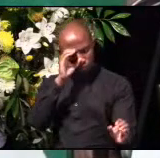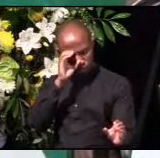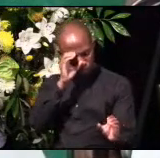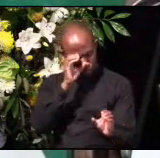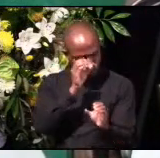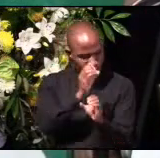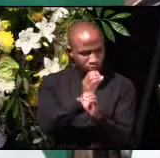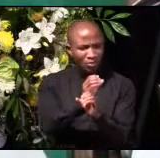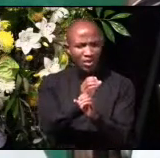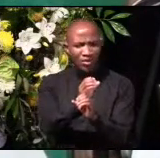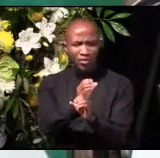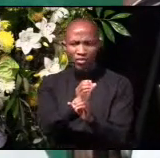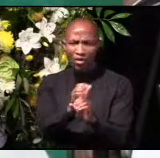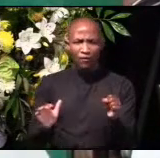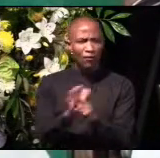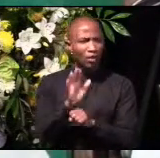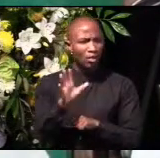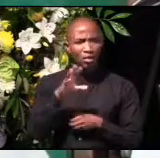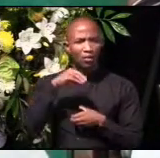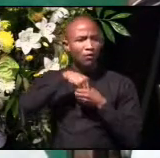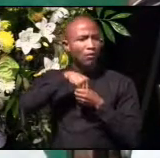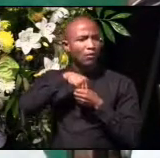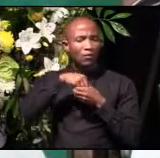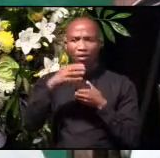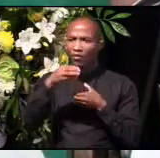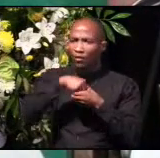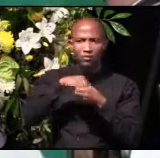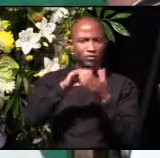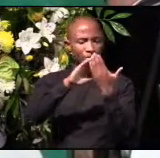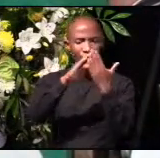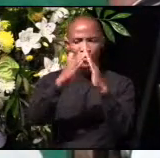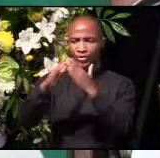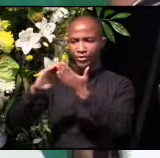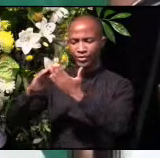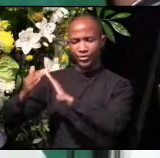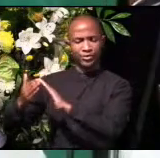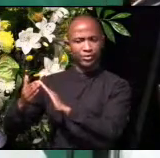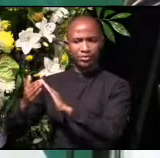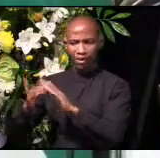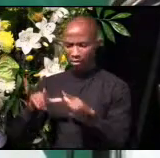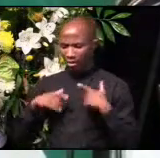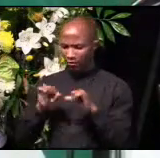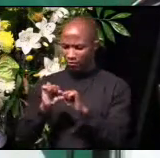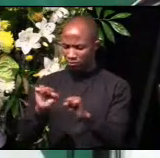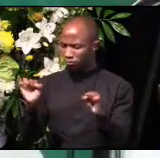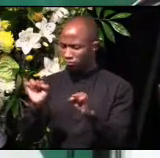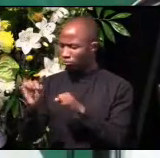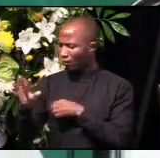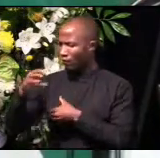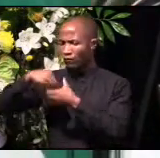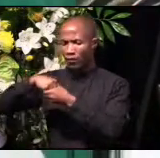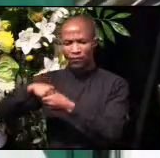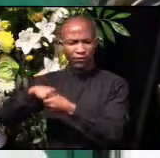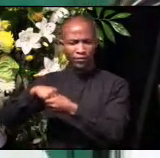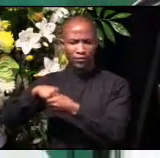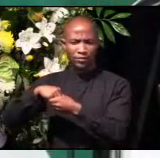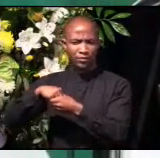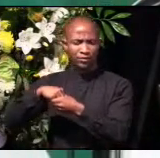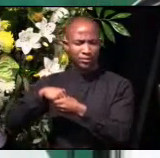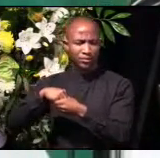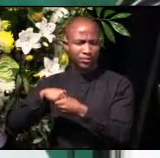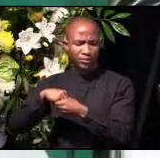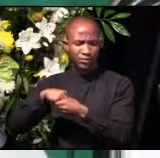they were fully involved in the lives of the communities so they didn't need a